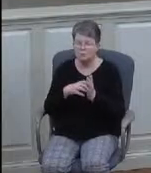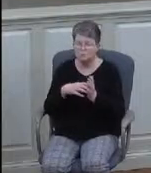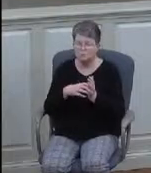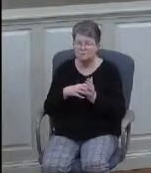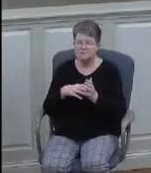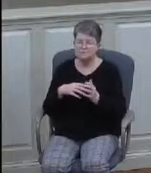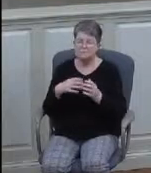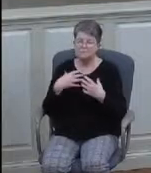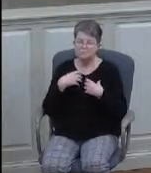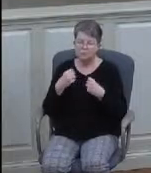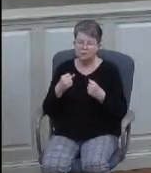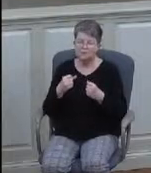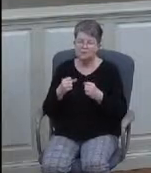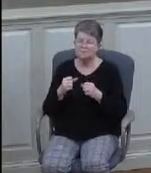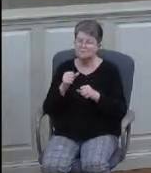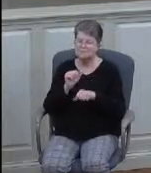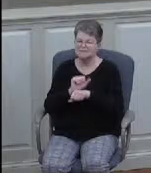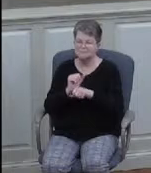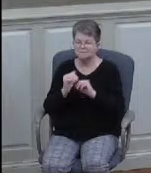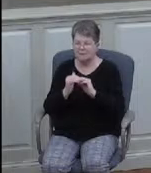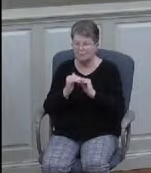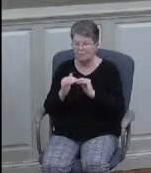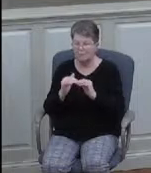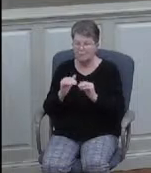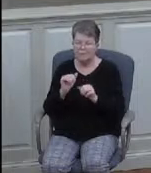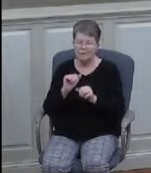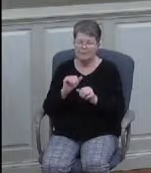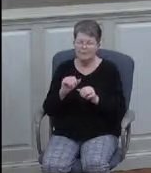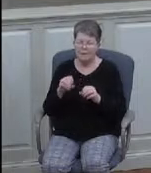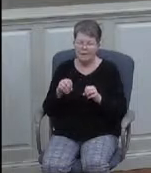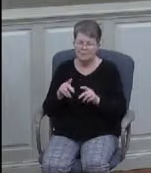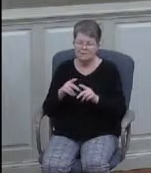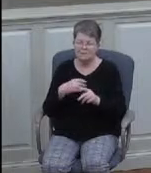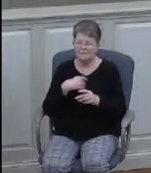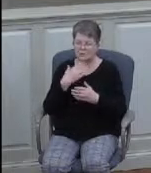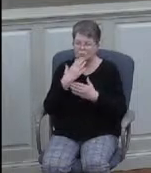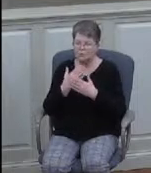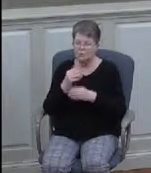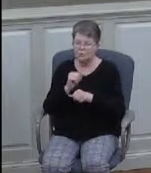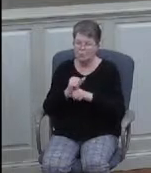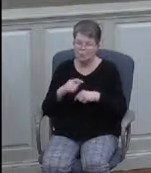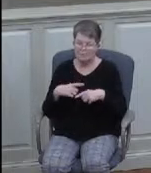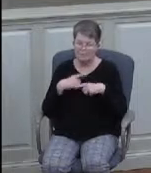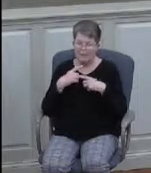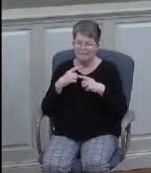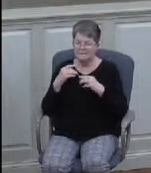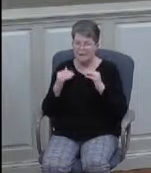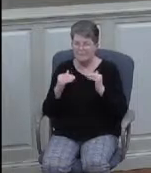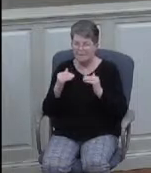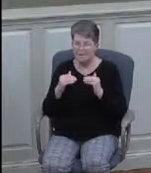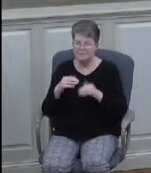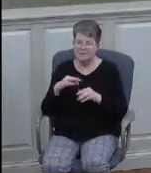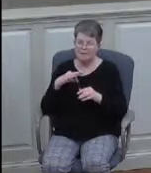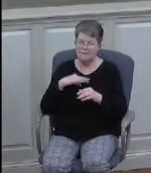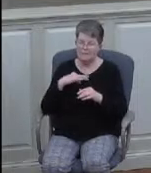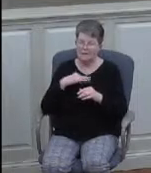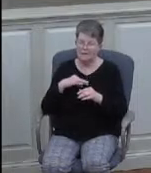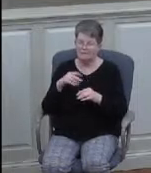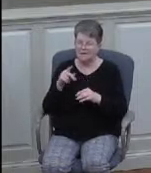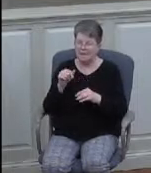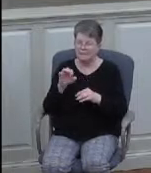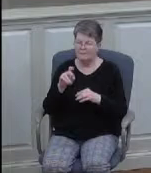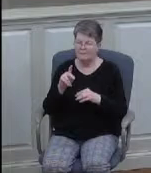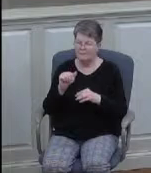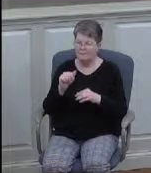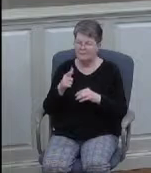are obviously, you know, stable employment opportunities. We have a great work-life balance. We know our benefit package is top tier. It really